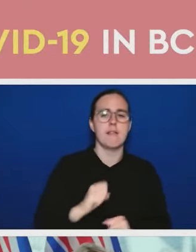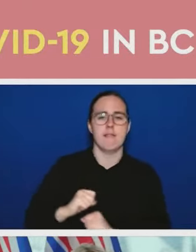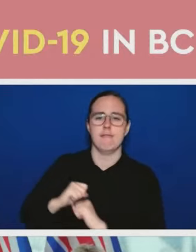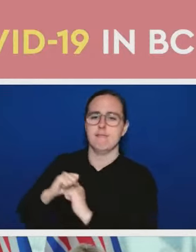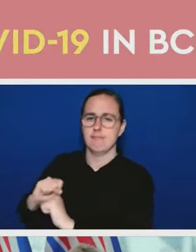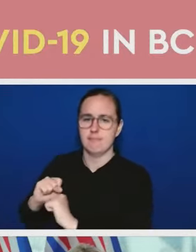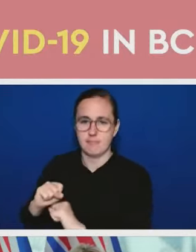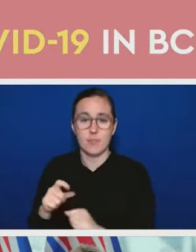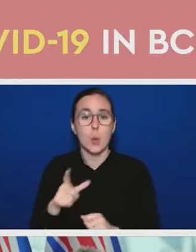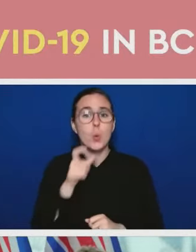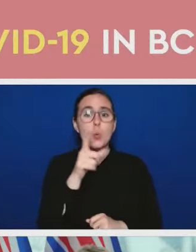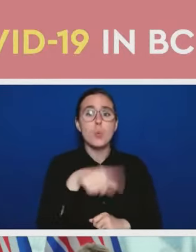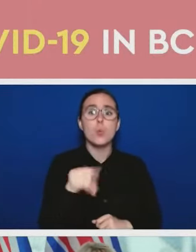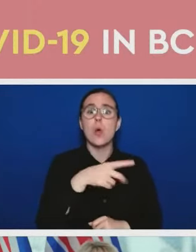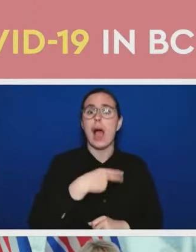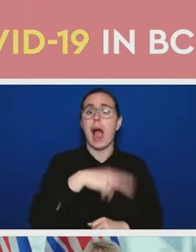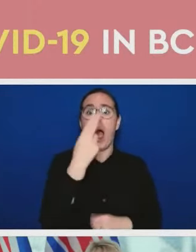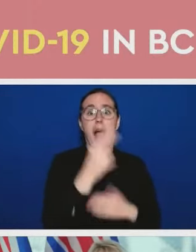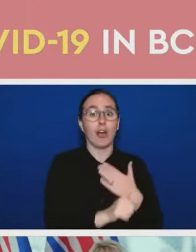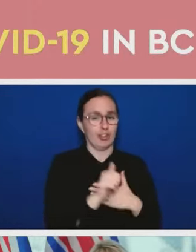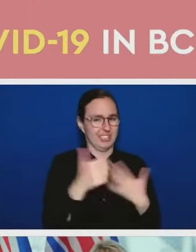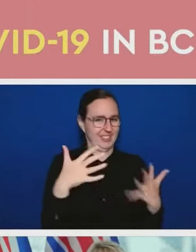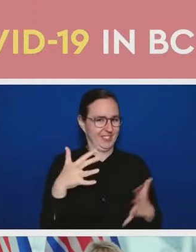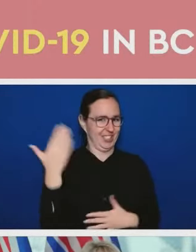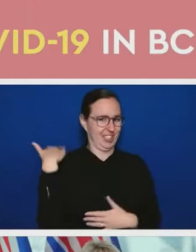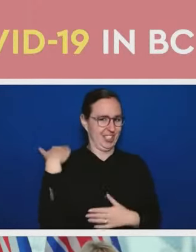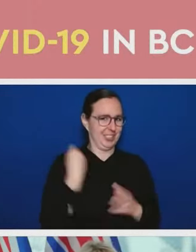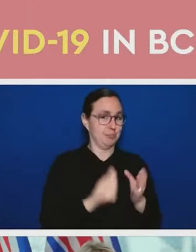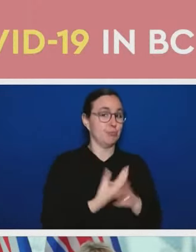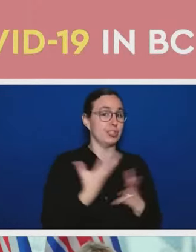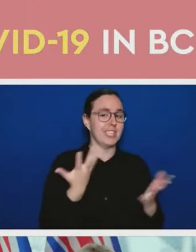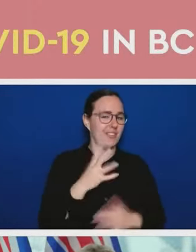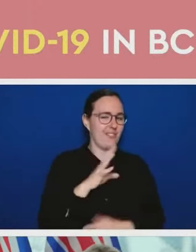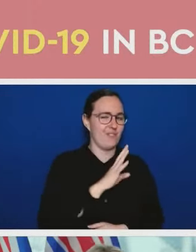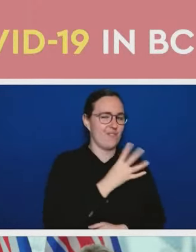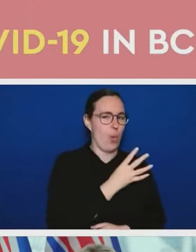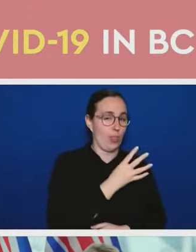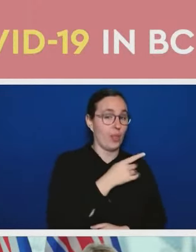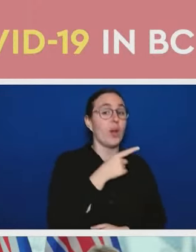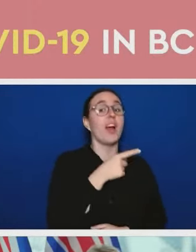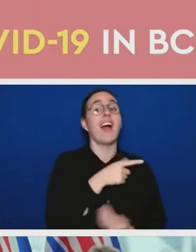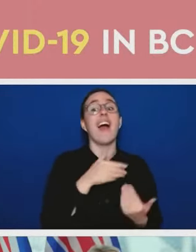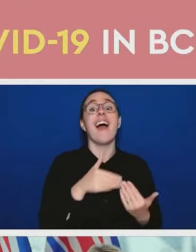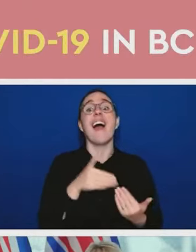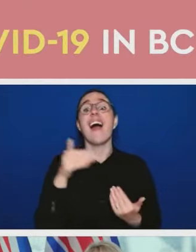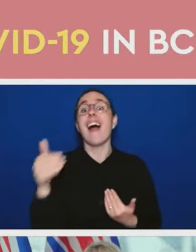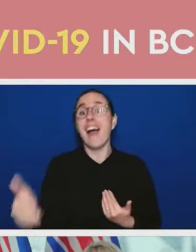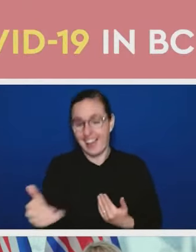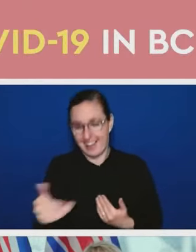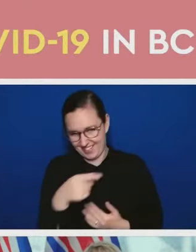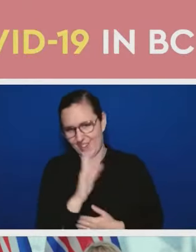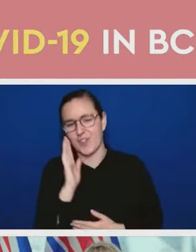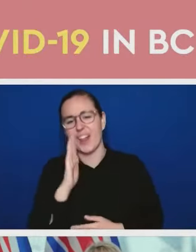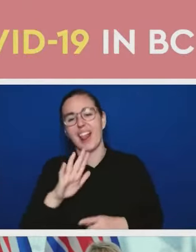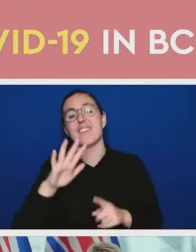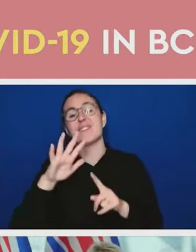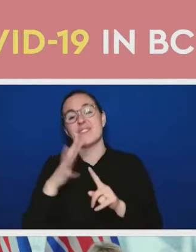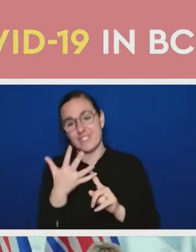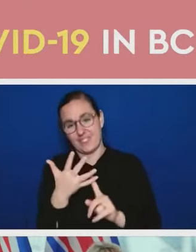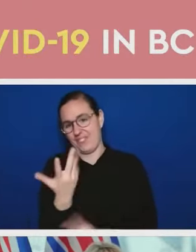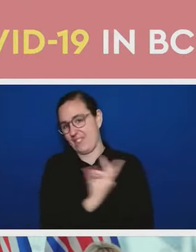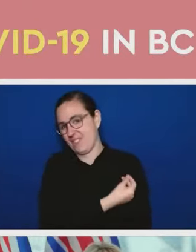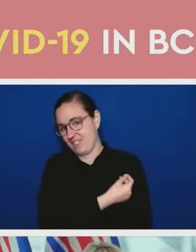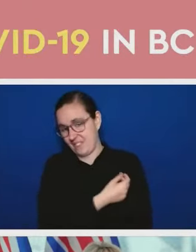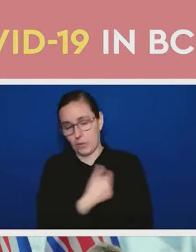booster program, you're coming up to 5 months now in October, and we strategically planned that so that it